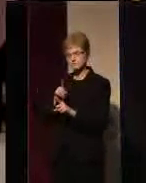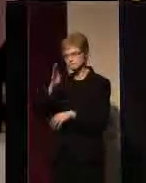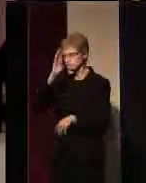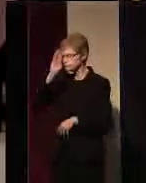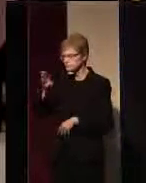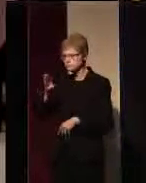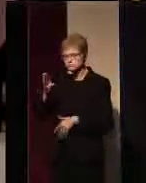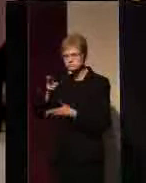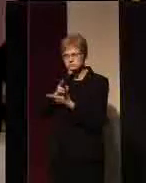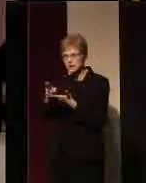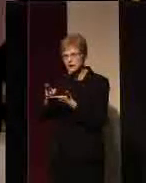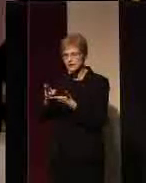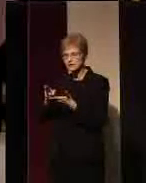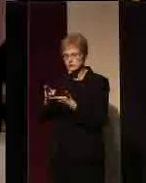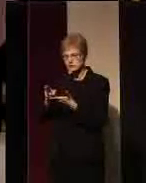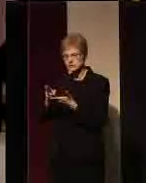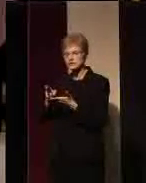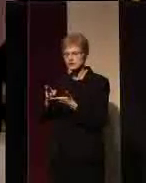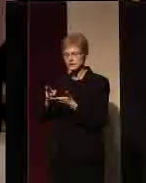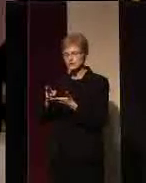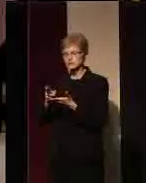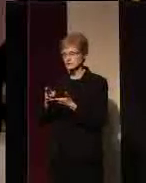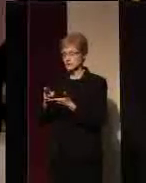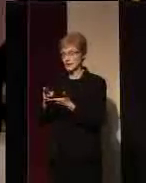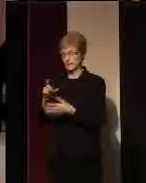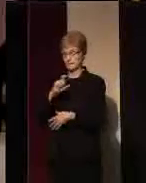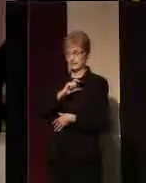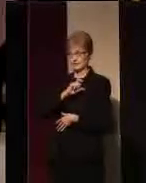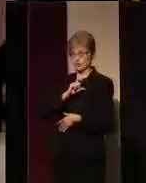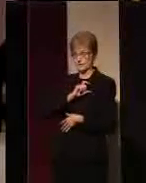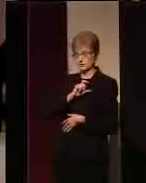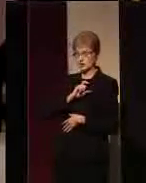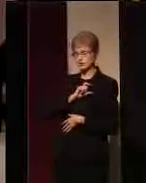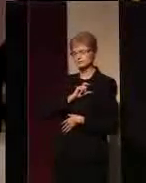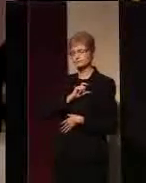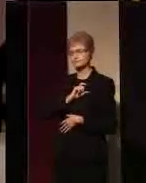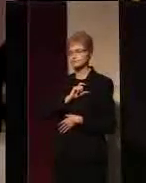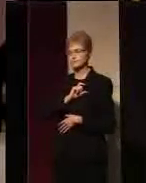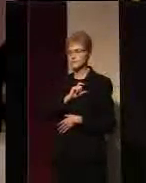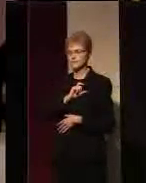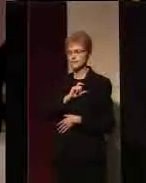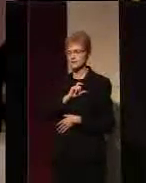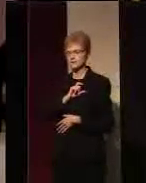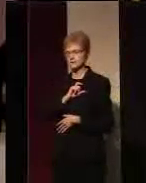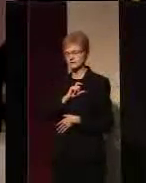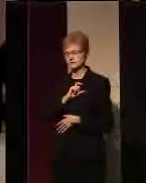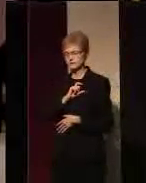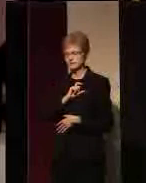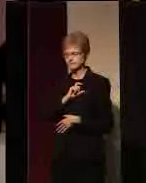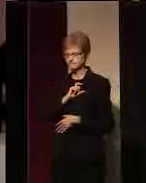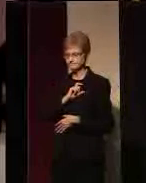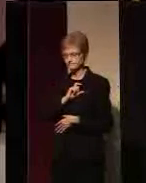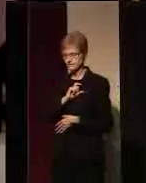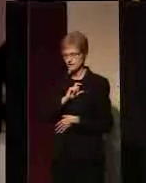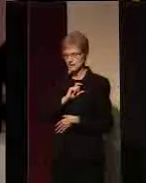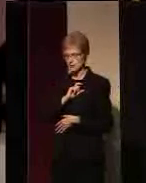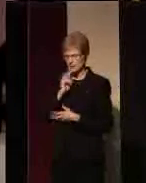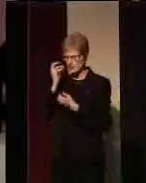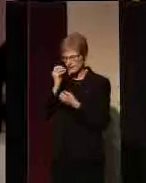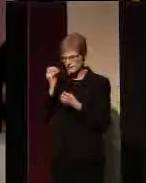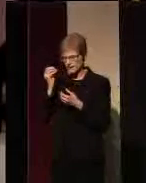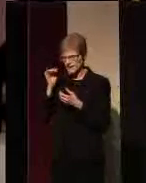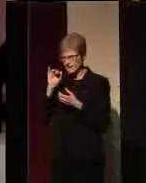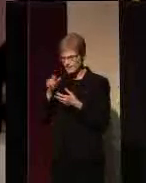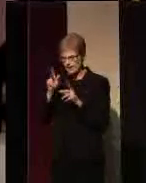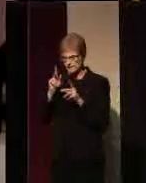candid. They were able to read, like, as police officers, we were micro, thinking about this